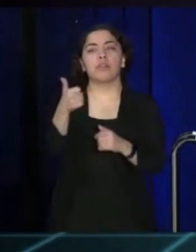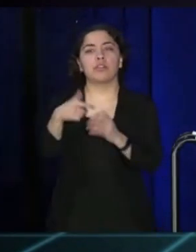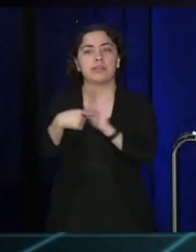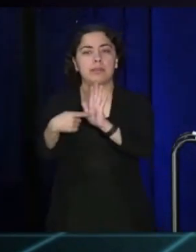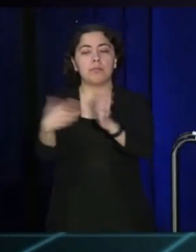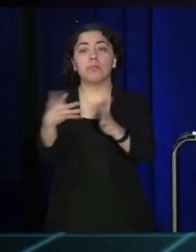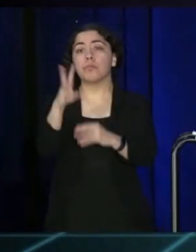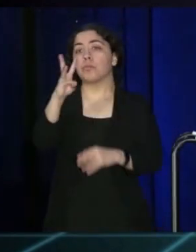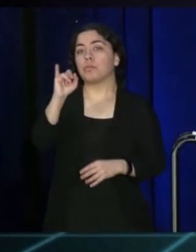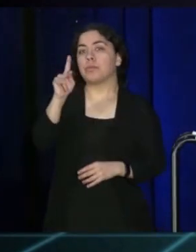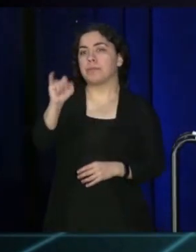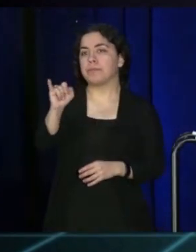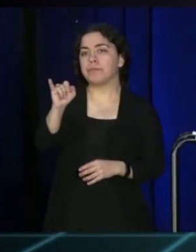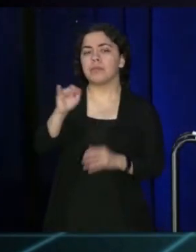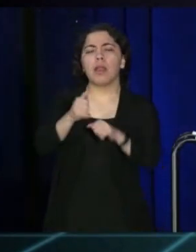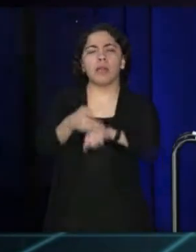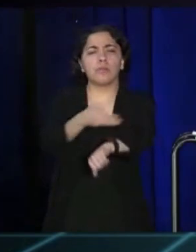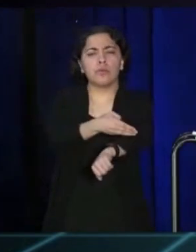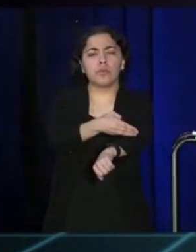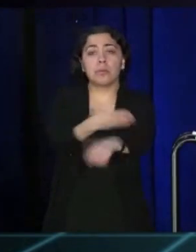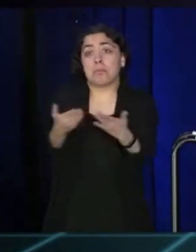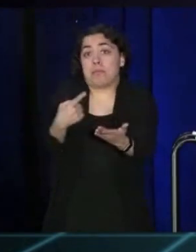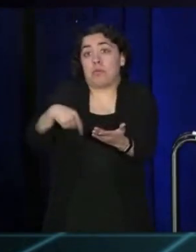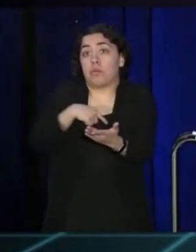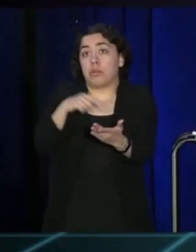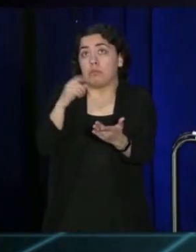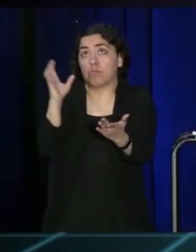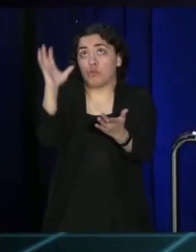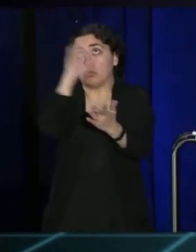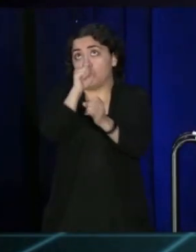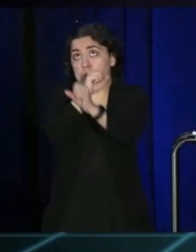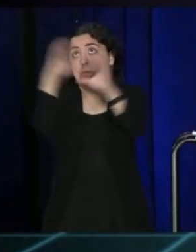is, maybe we can assume that